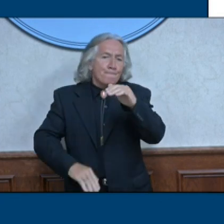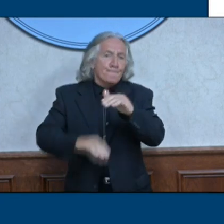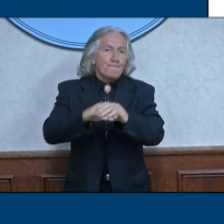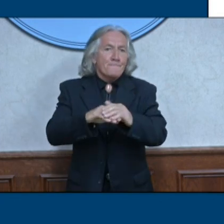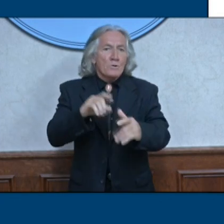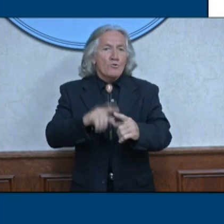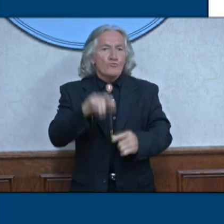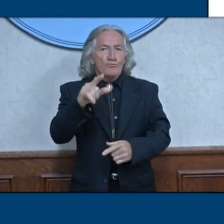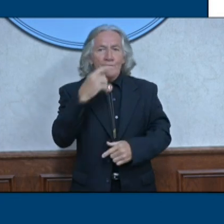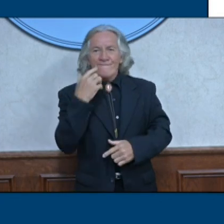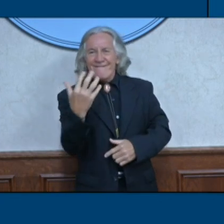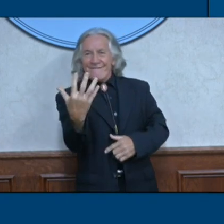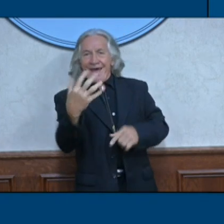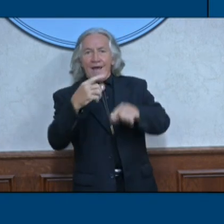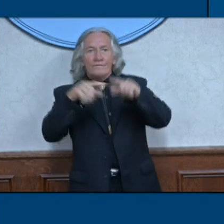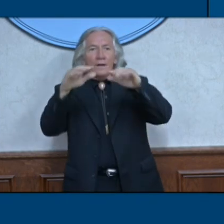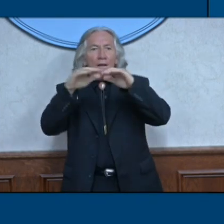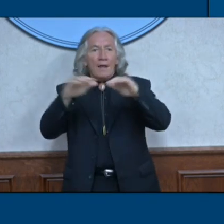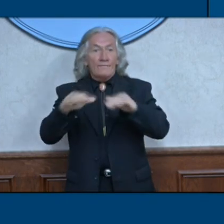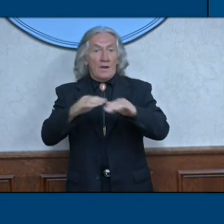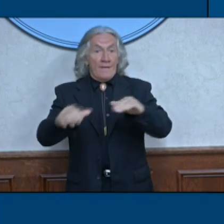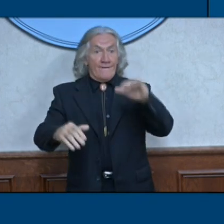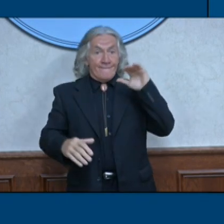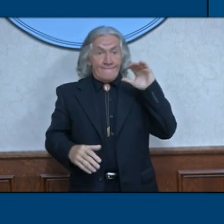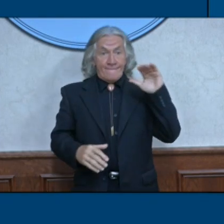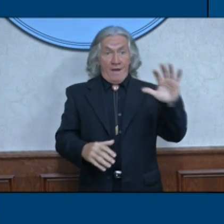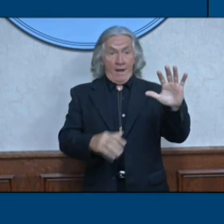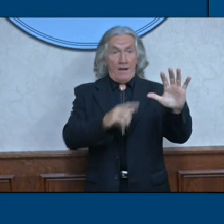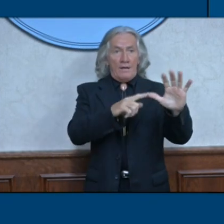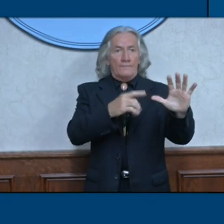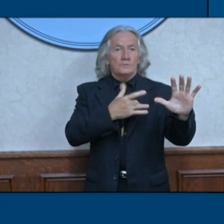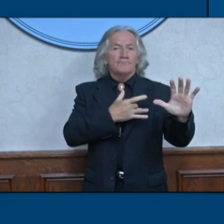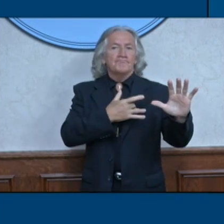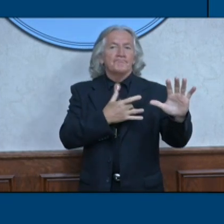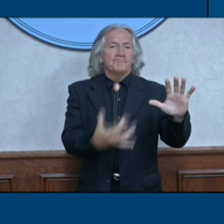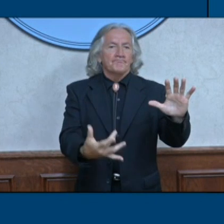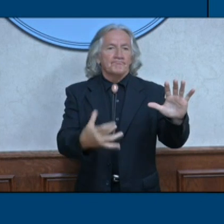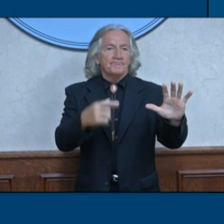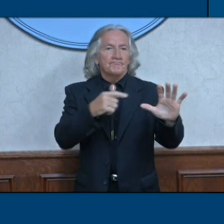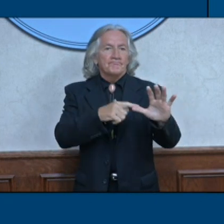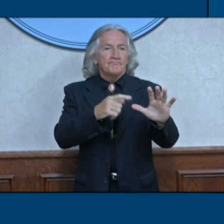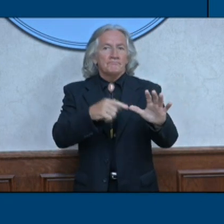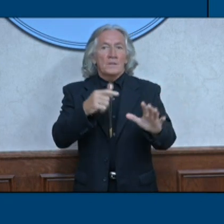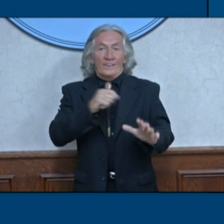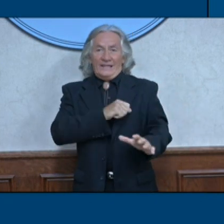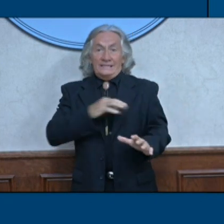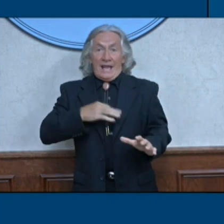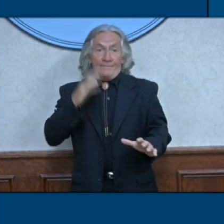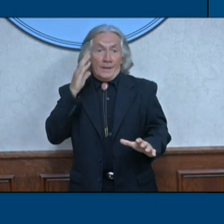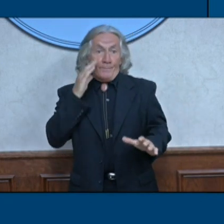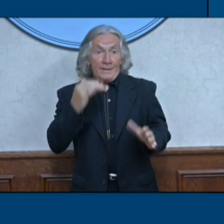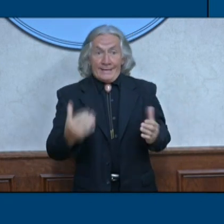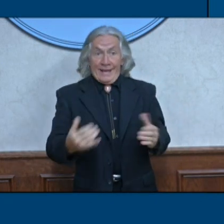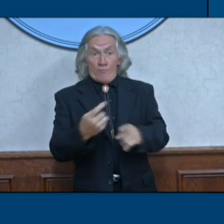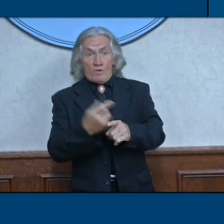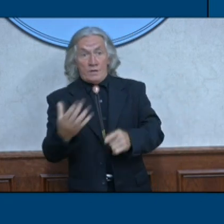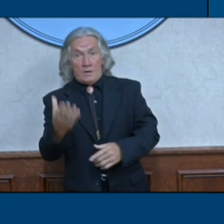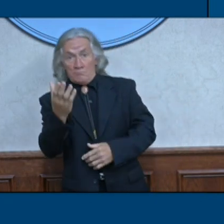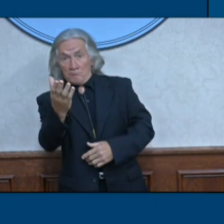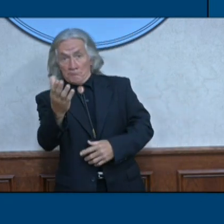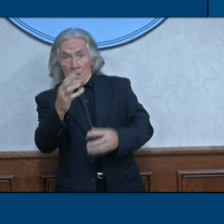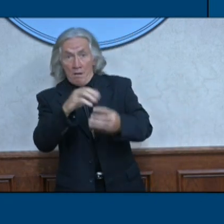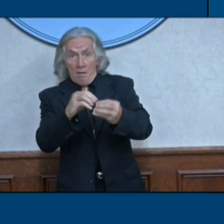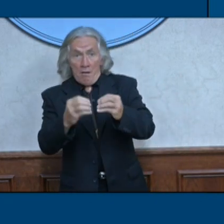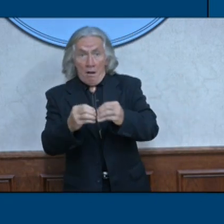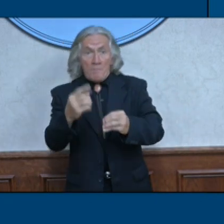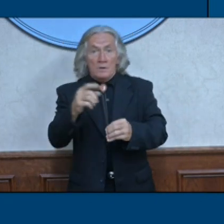capacity into 5 different levels. Level 5 being what you would typically see in the maintenance of staffed beds currently right now. In